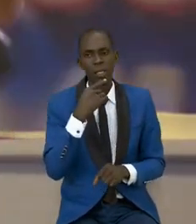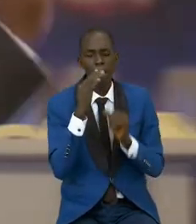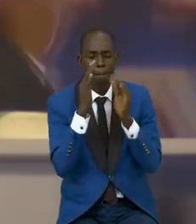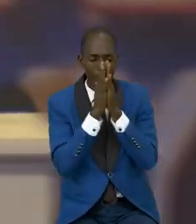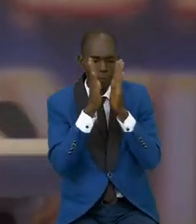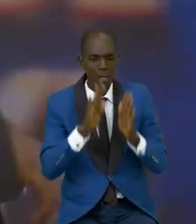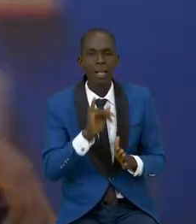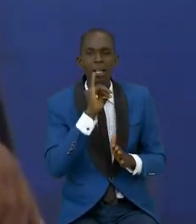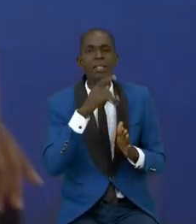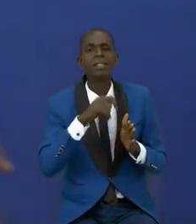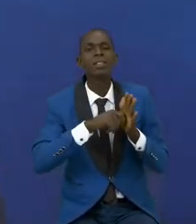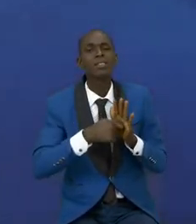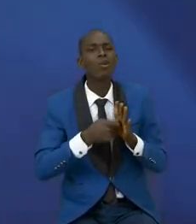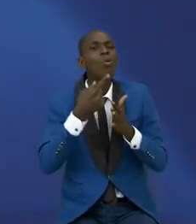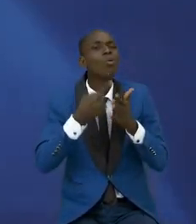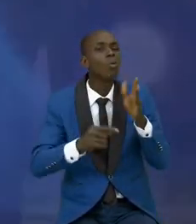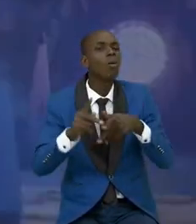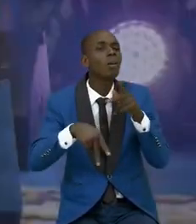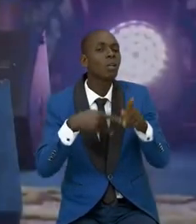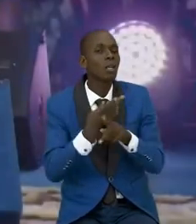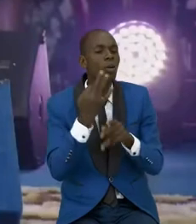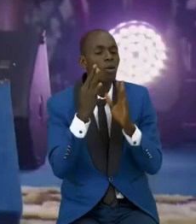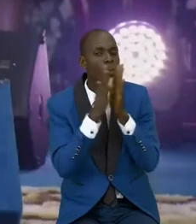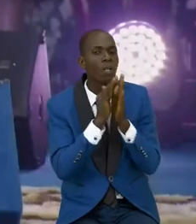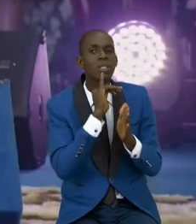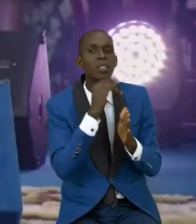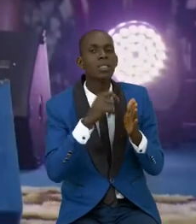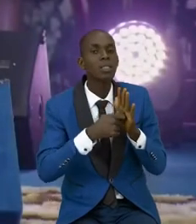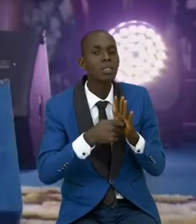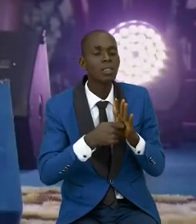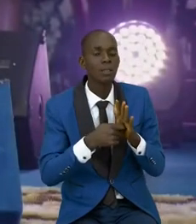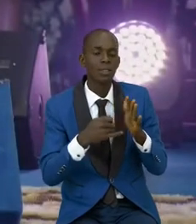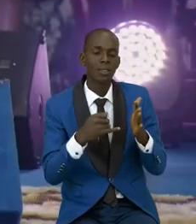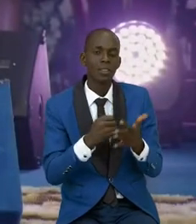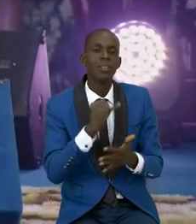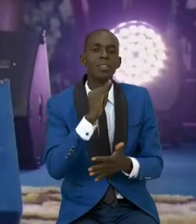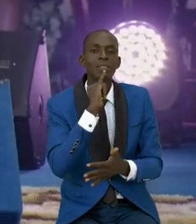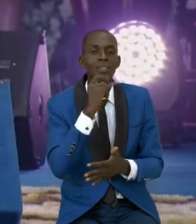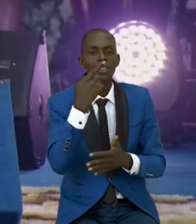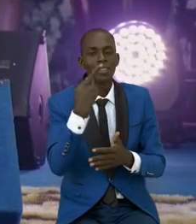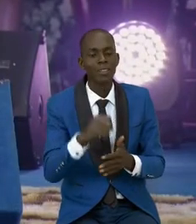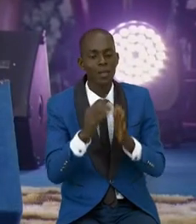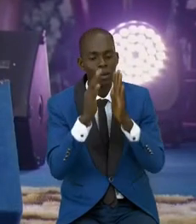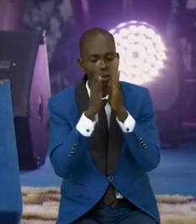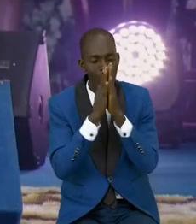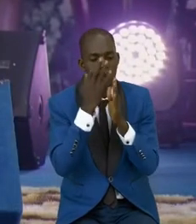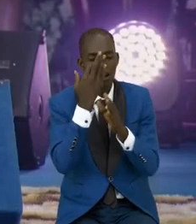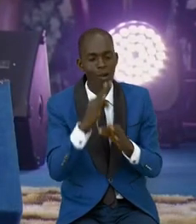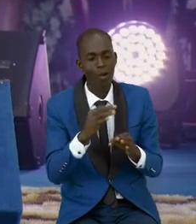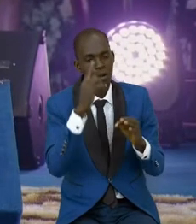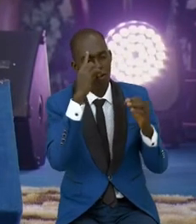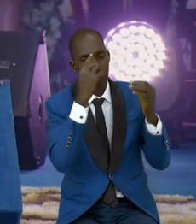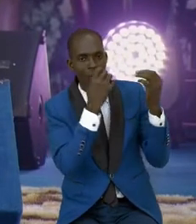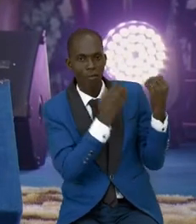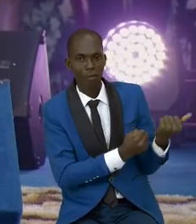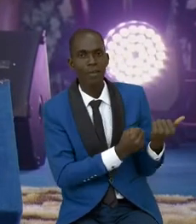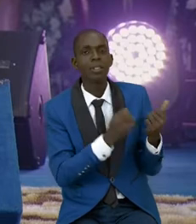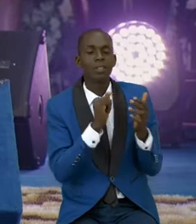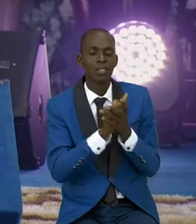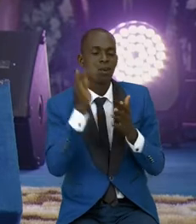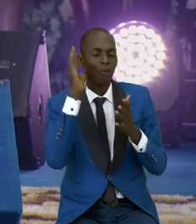of prayer is the key? The prayer of faith shall heal the sick. Faith is the